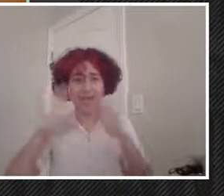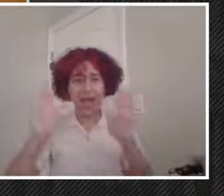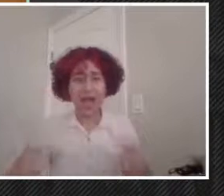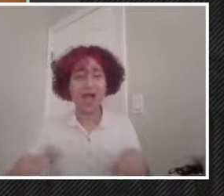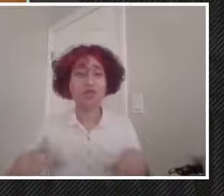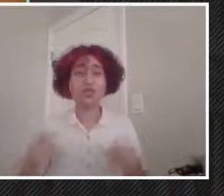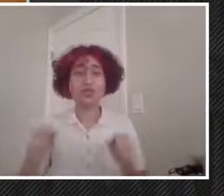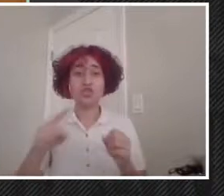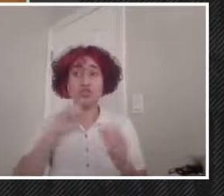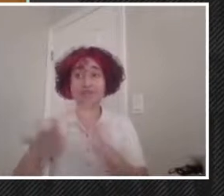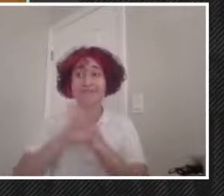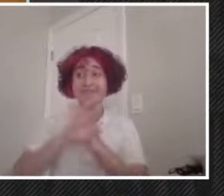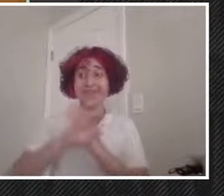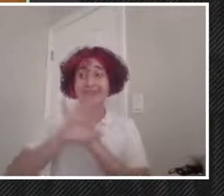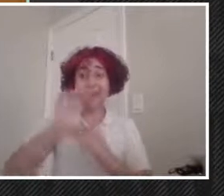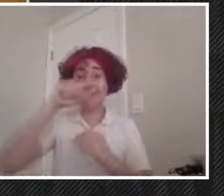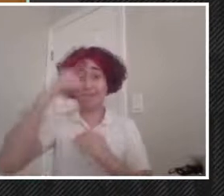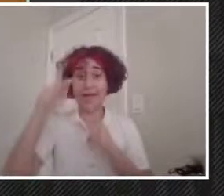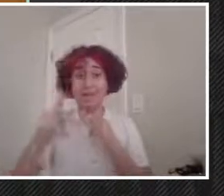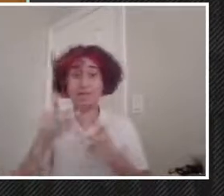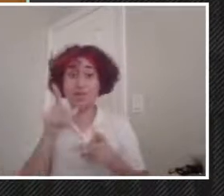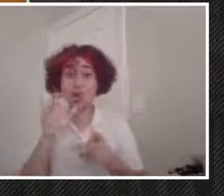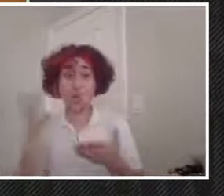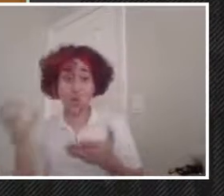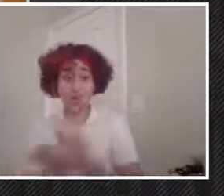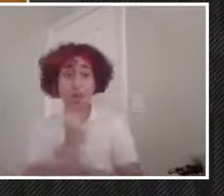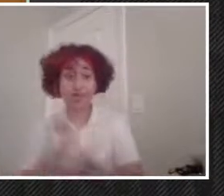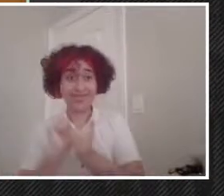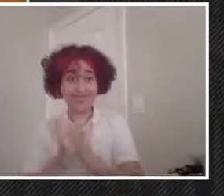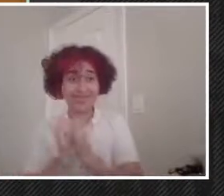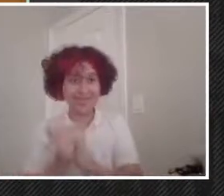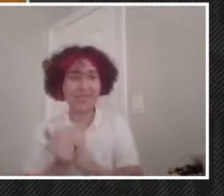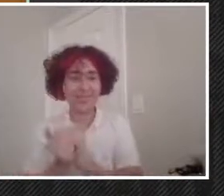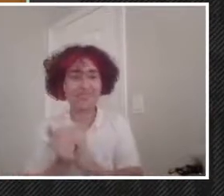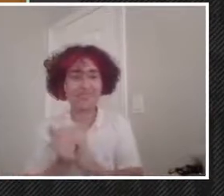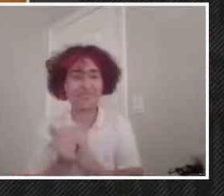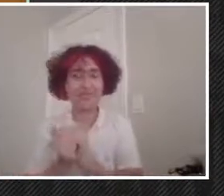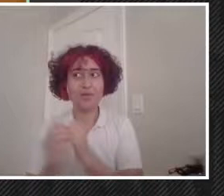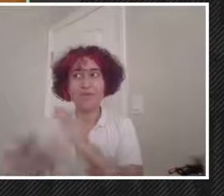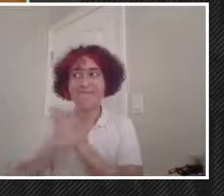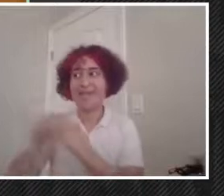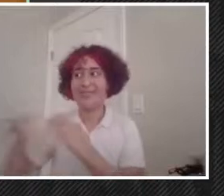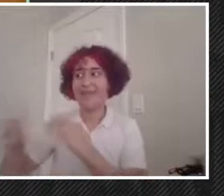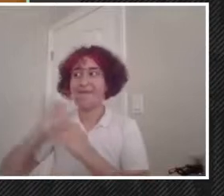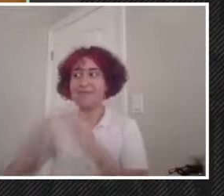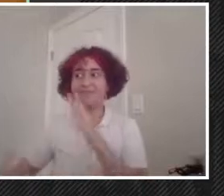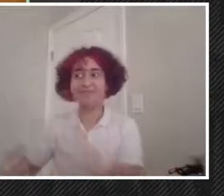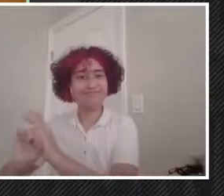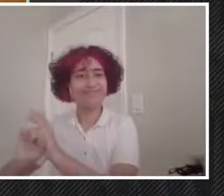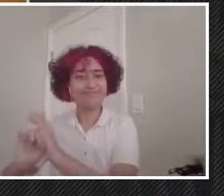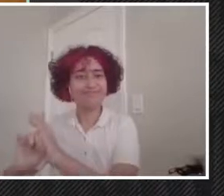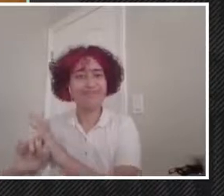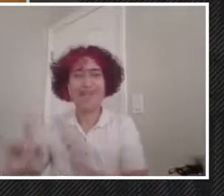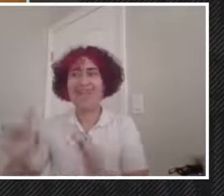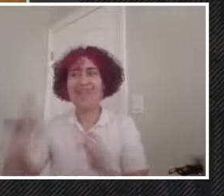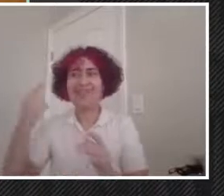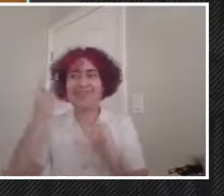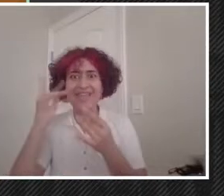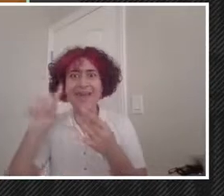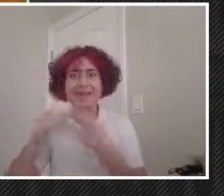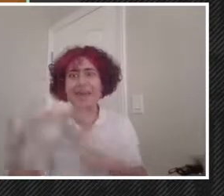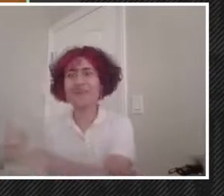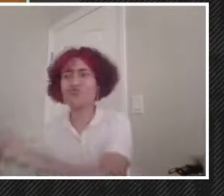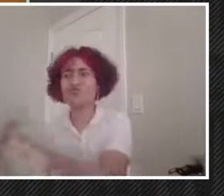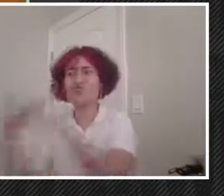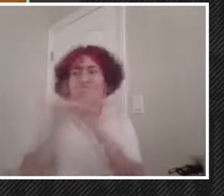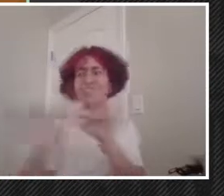been elected from holding that seat. And think about that direct correlation with what happened on January 6th and the fact that